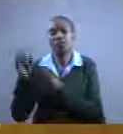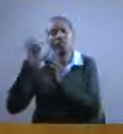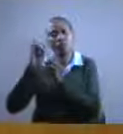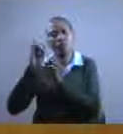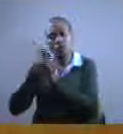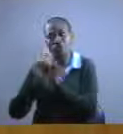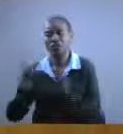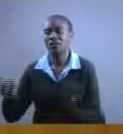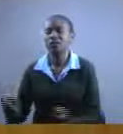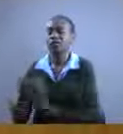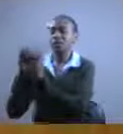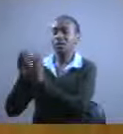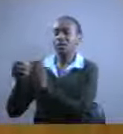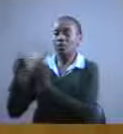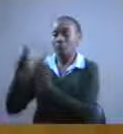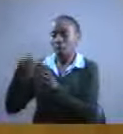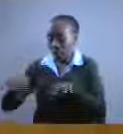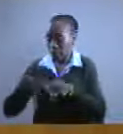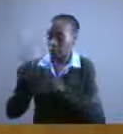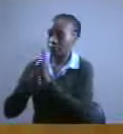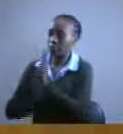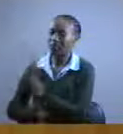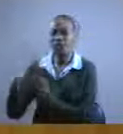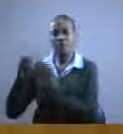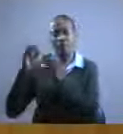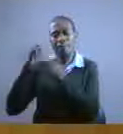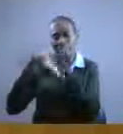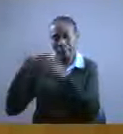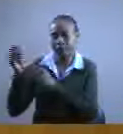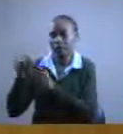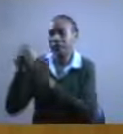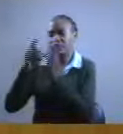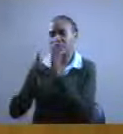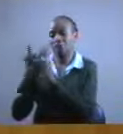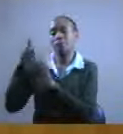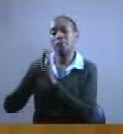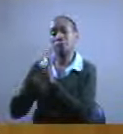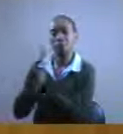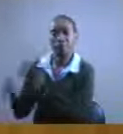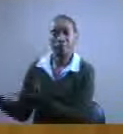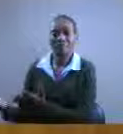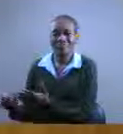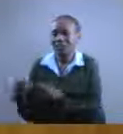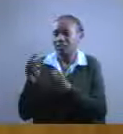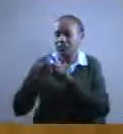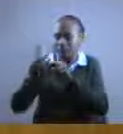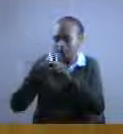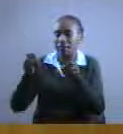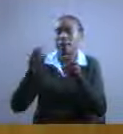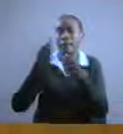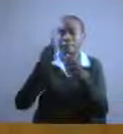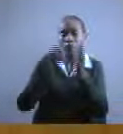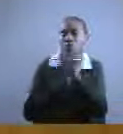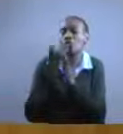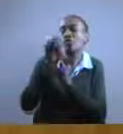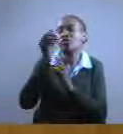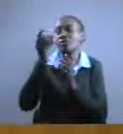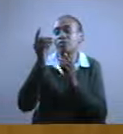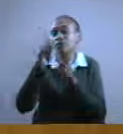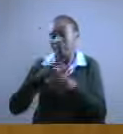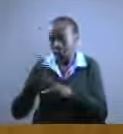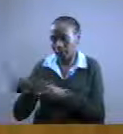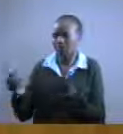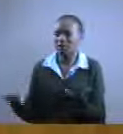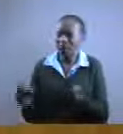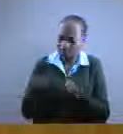Policy Action Plan, the Infrastructure Development Program, and at least some of the new growth plan. But he's silent on the